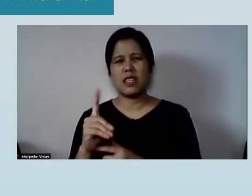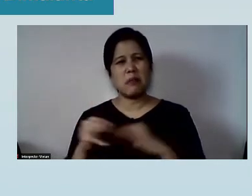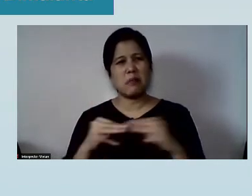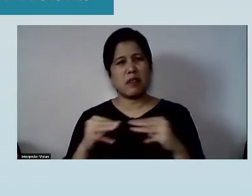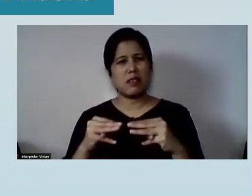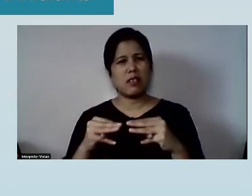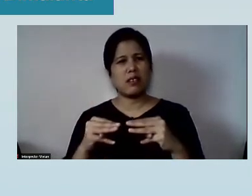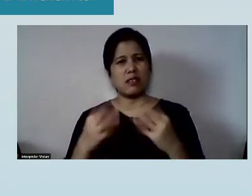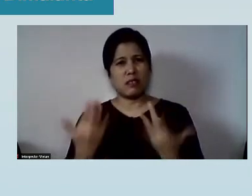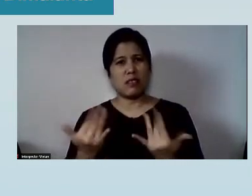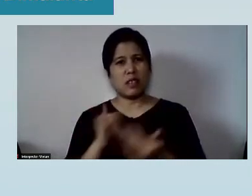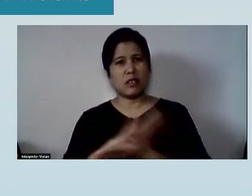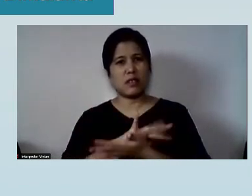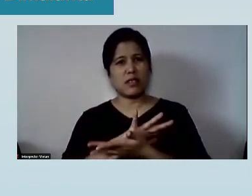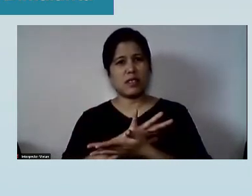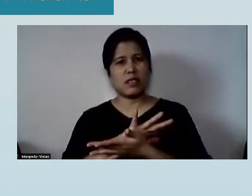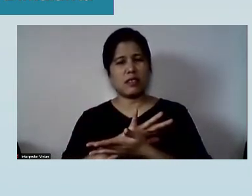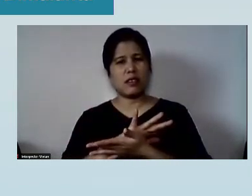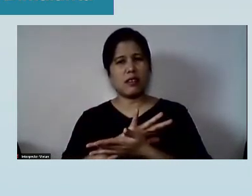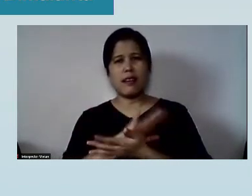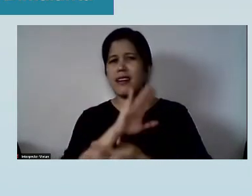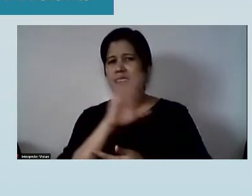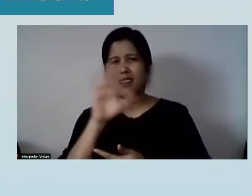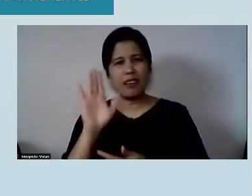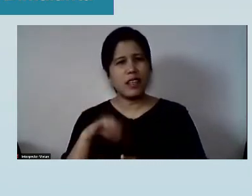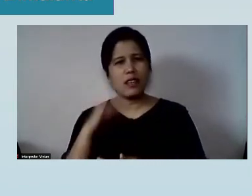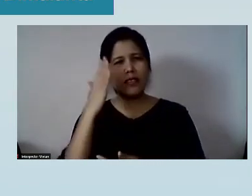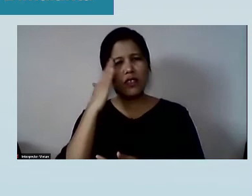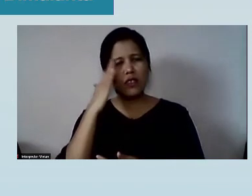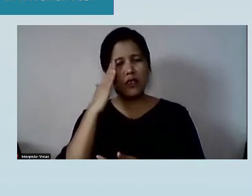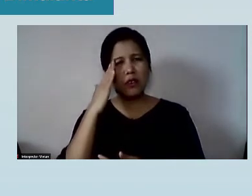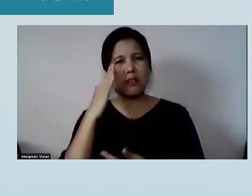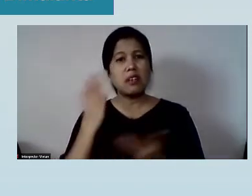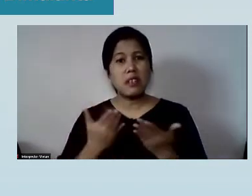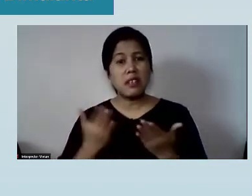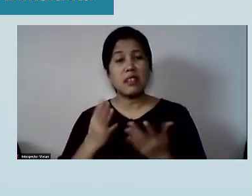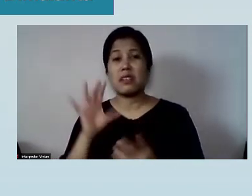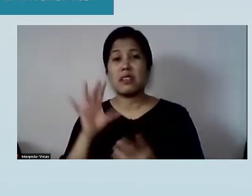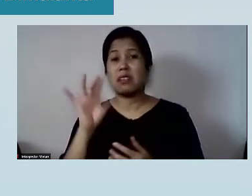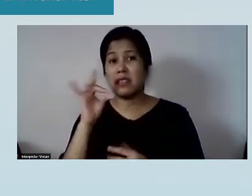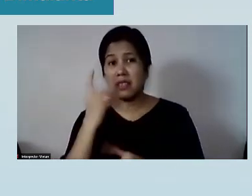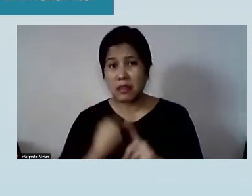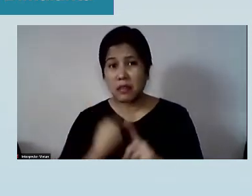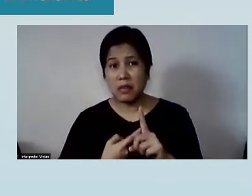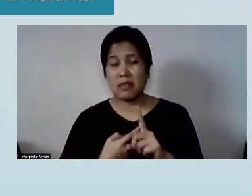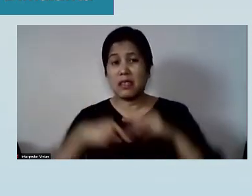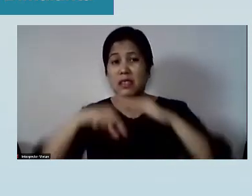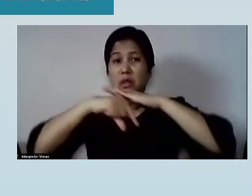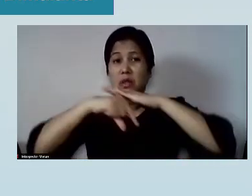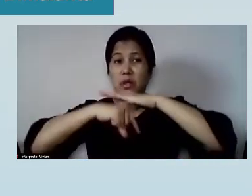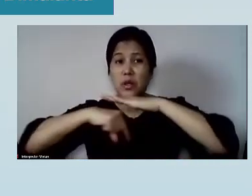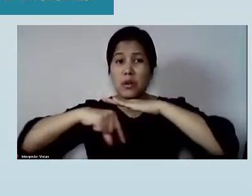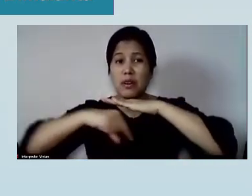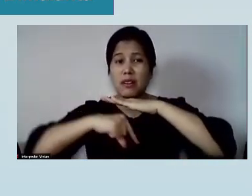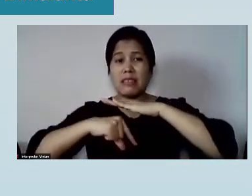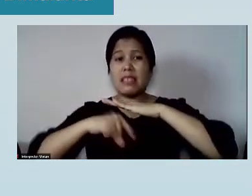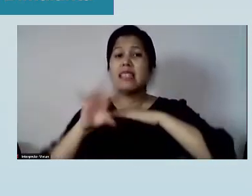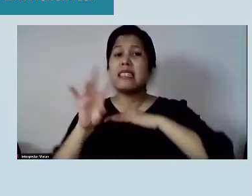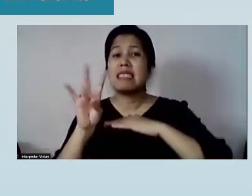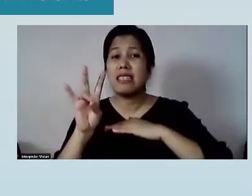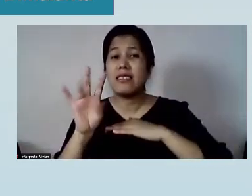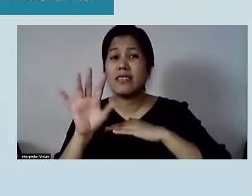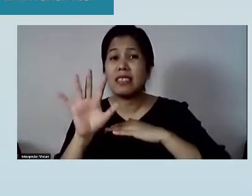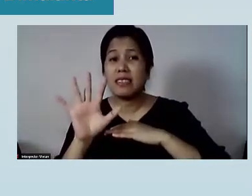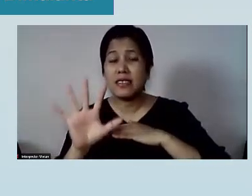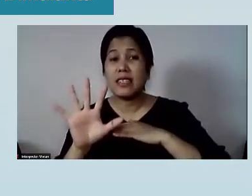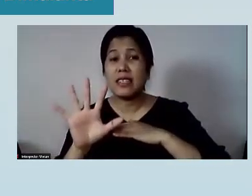pandemic? Like I said, we were never knew that we would be here 8 months into the quarantine, 75 days to